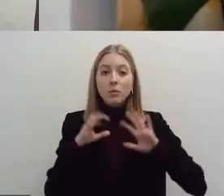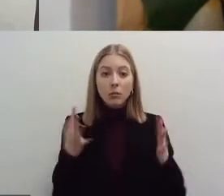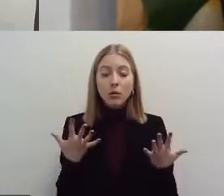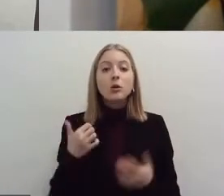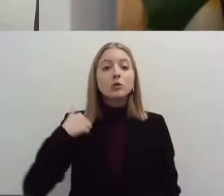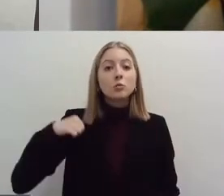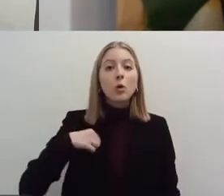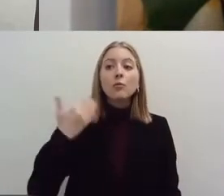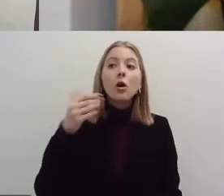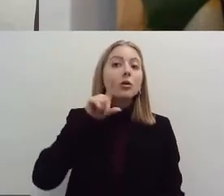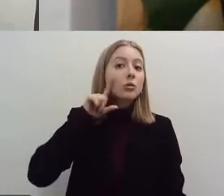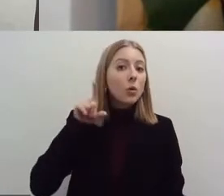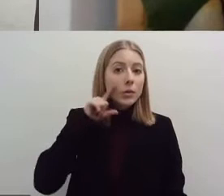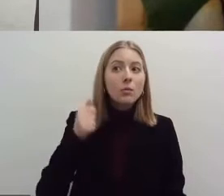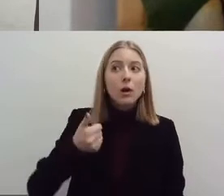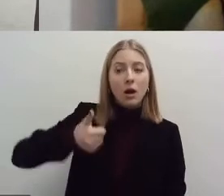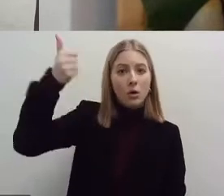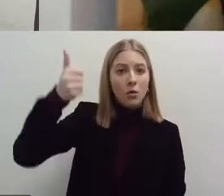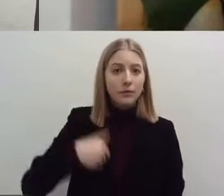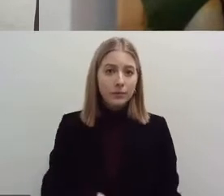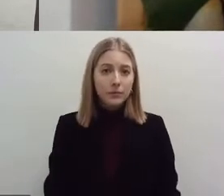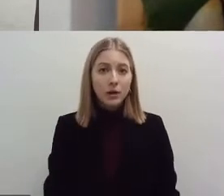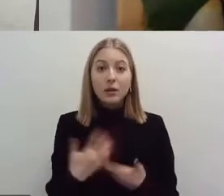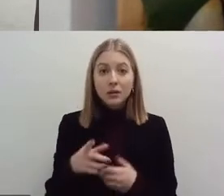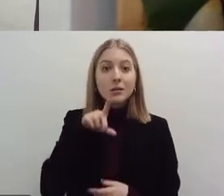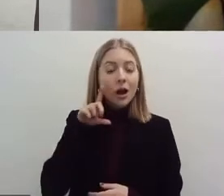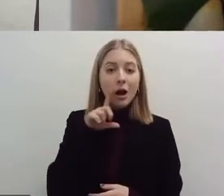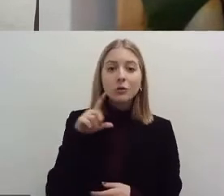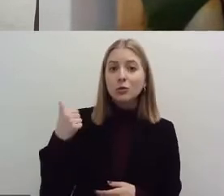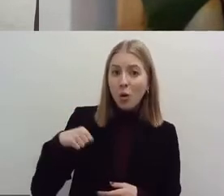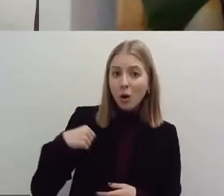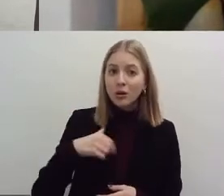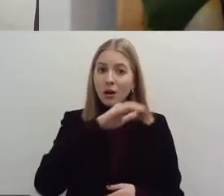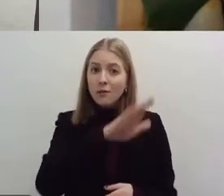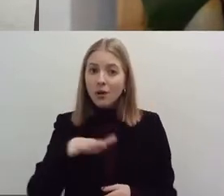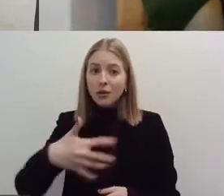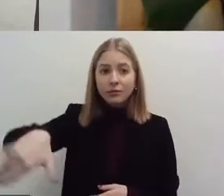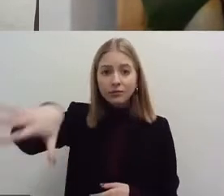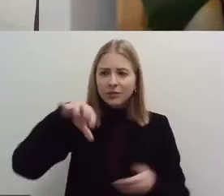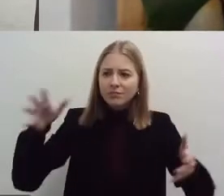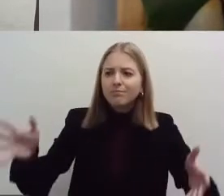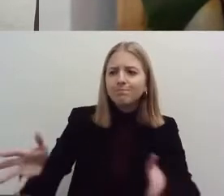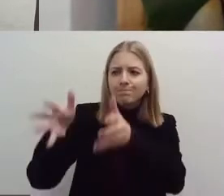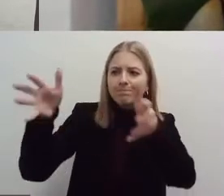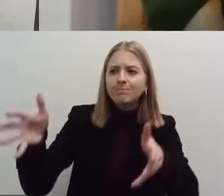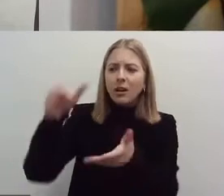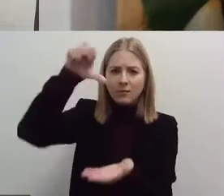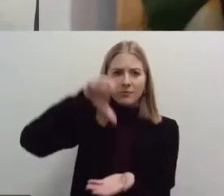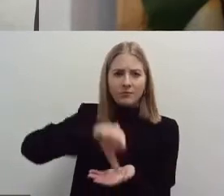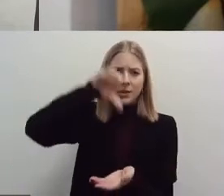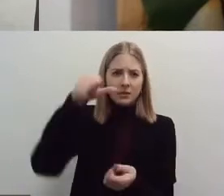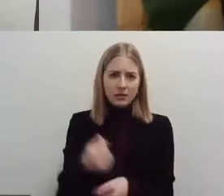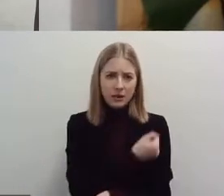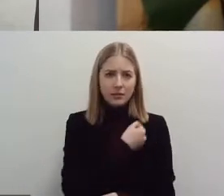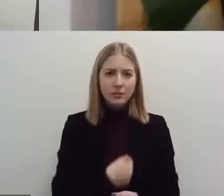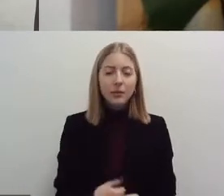participate. Right now, we see such a very, very harmful and aggressive atmosphere in the public debate,